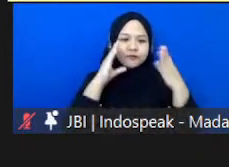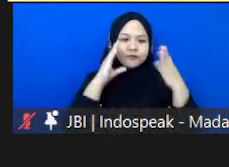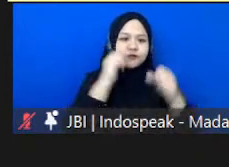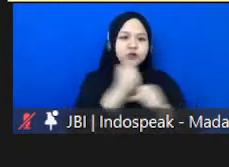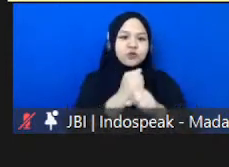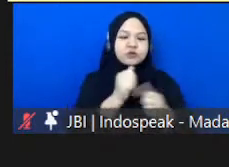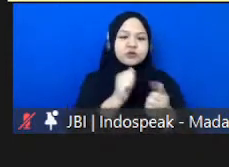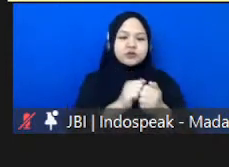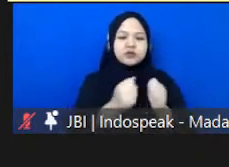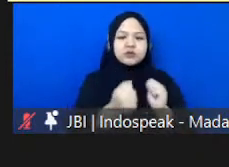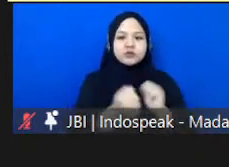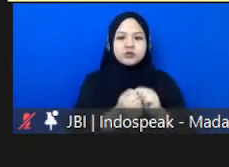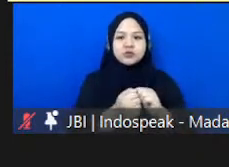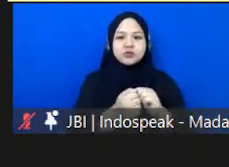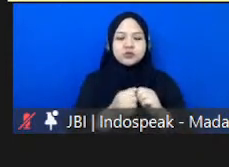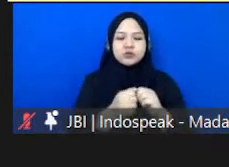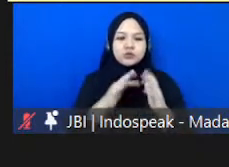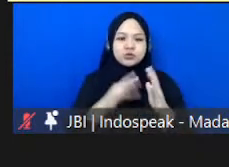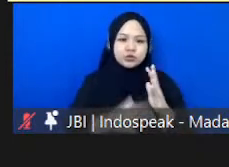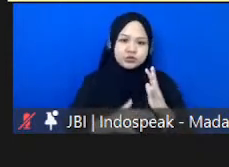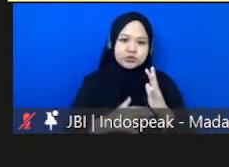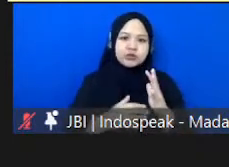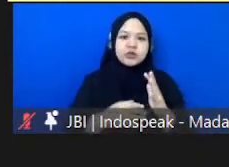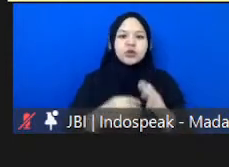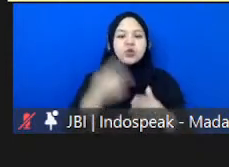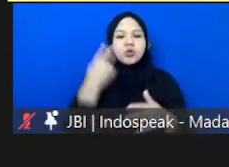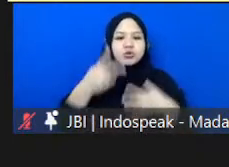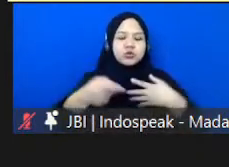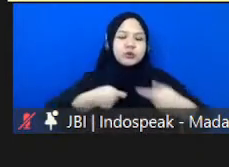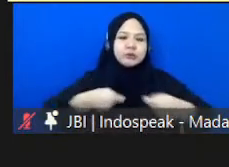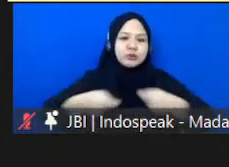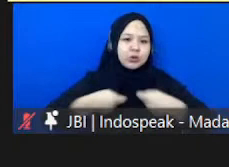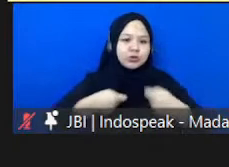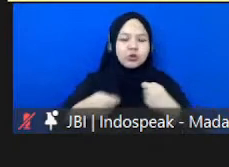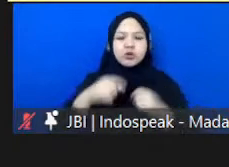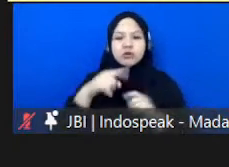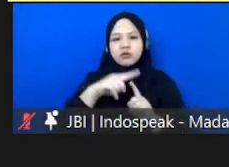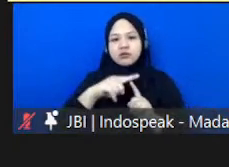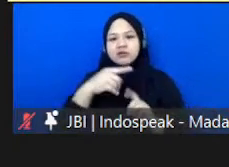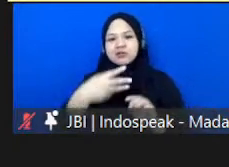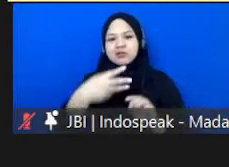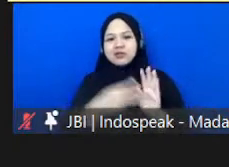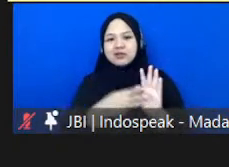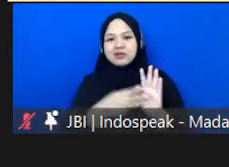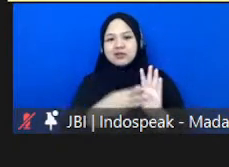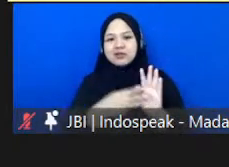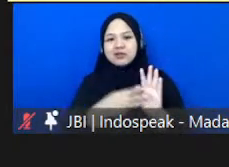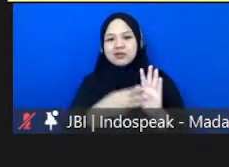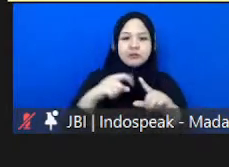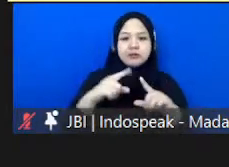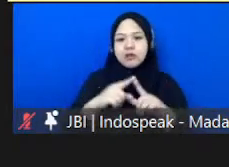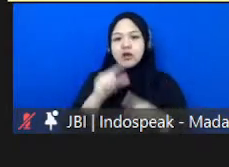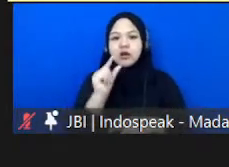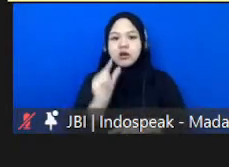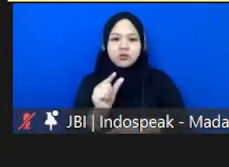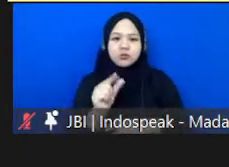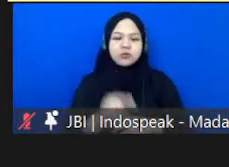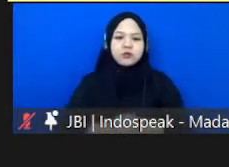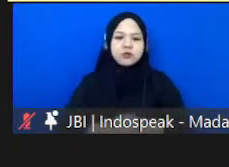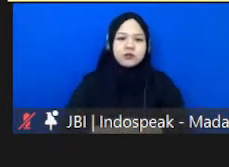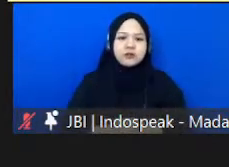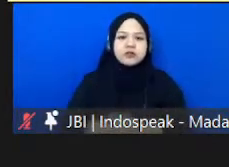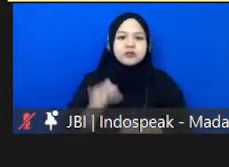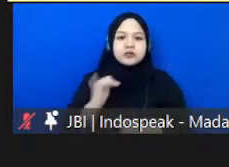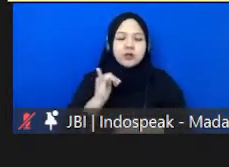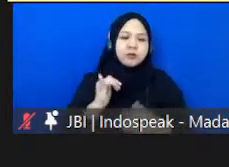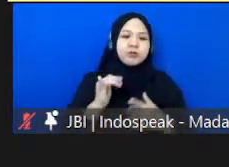are health insurance, tobacco control, and health security. We then have a conclusion that looks at the implications of COVID-19